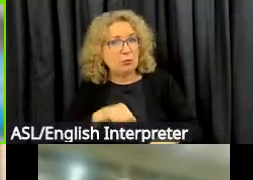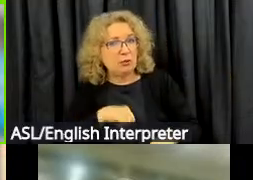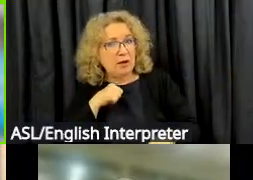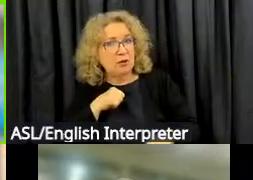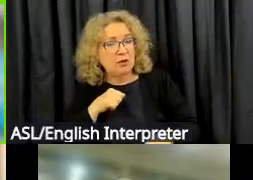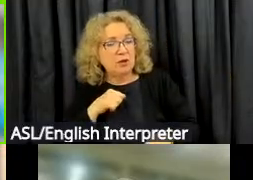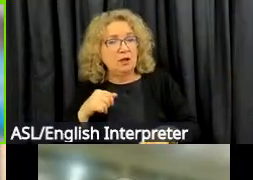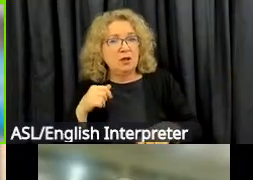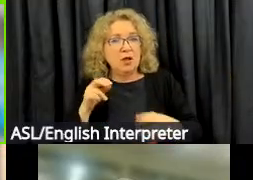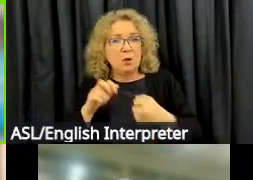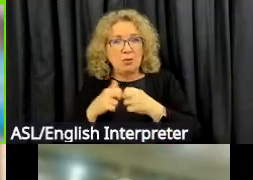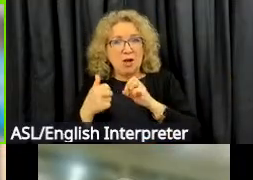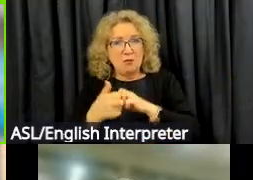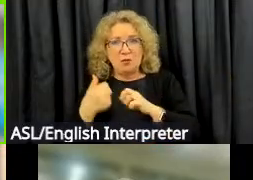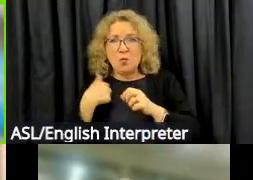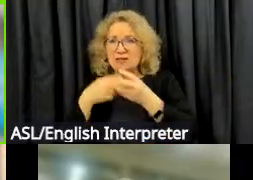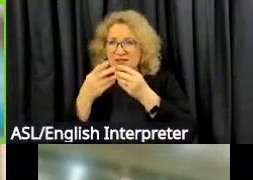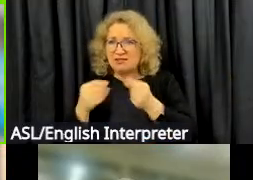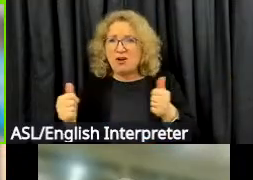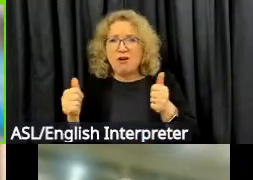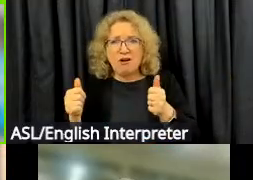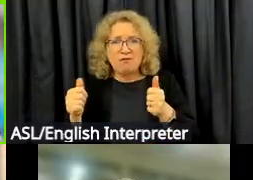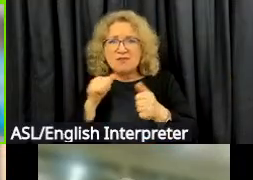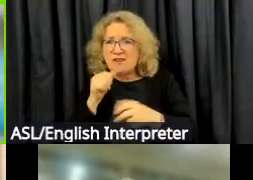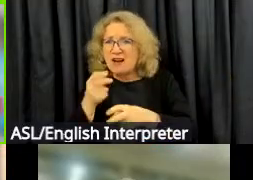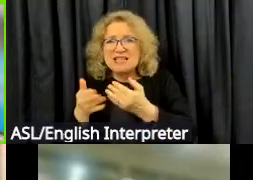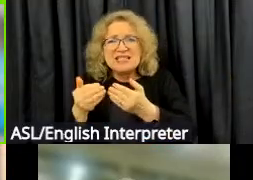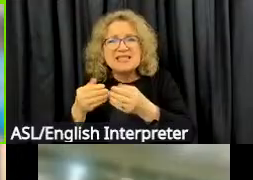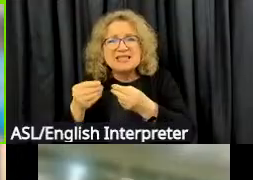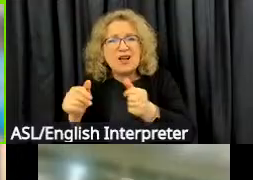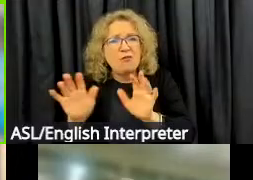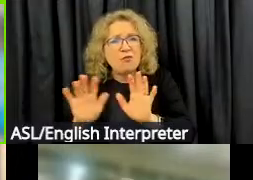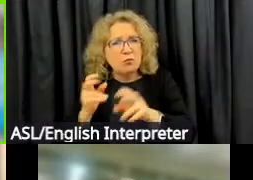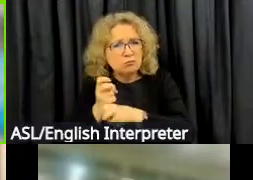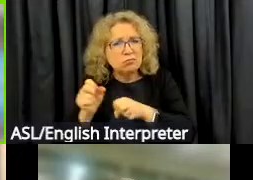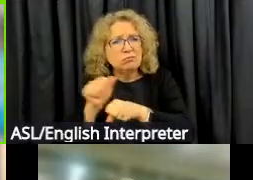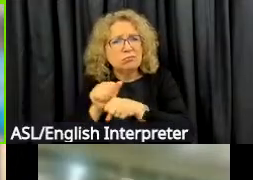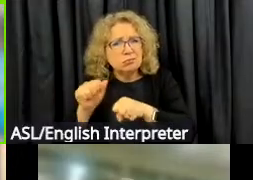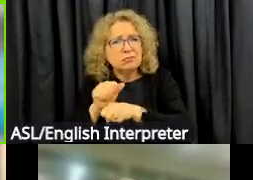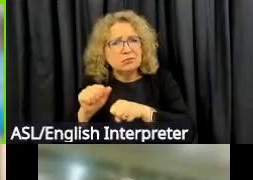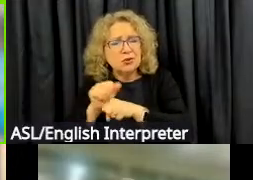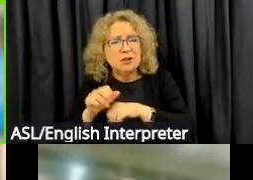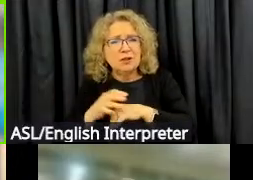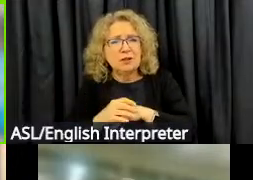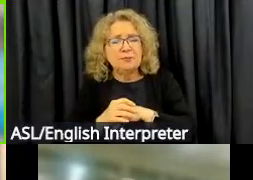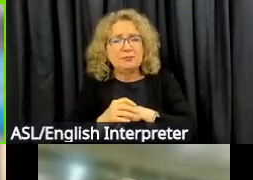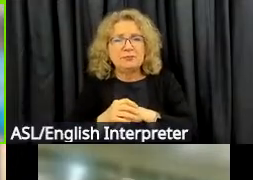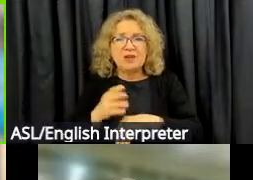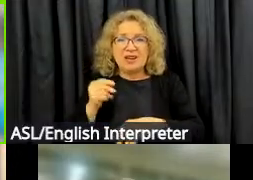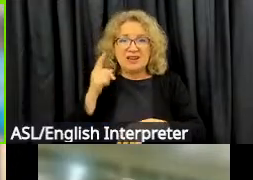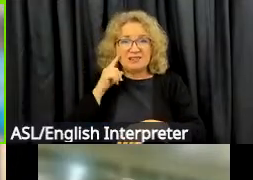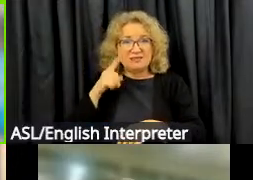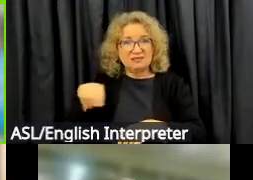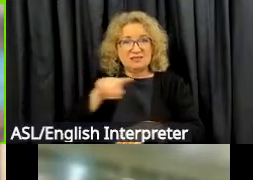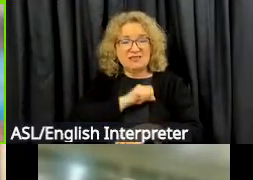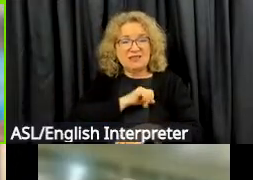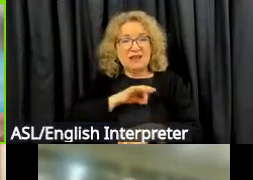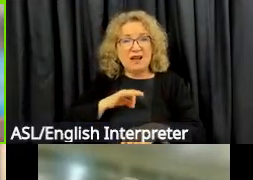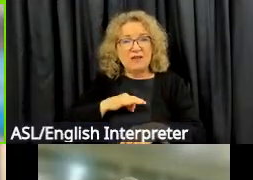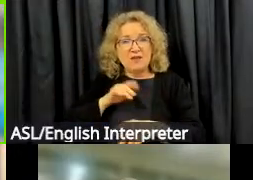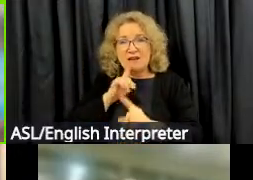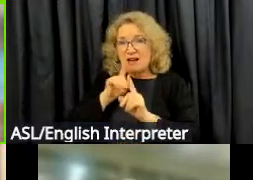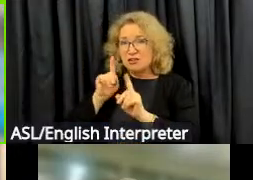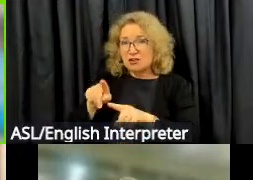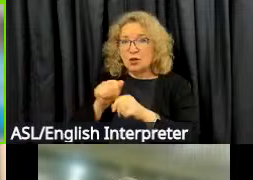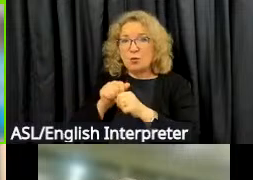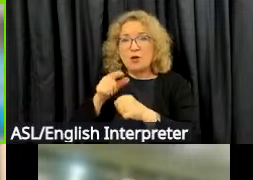questions we need to answer. And I thought everybody, especially the staff members, answered the questions with grace and dignity. So no matter what you read in the